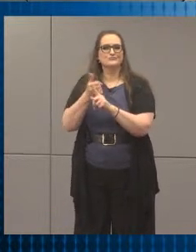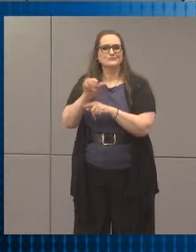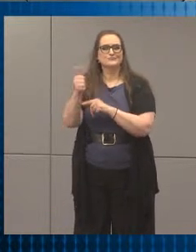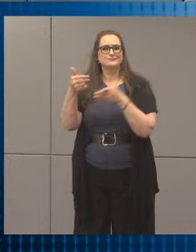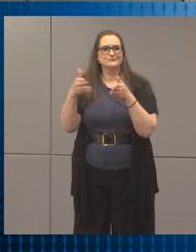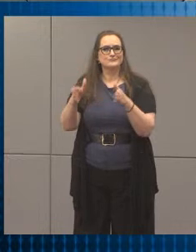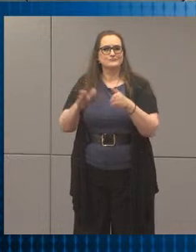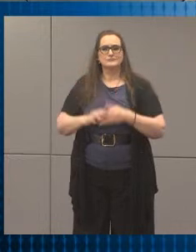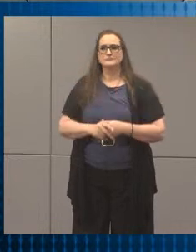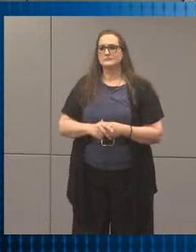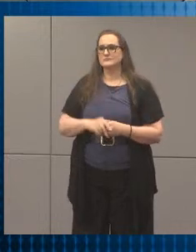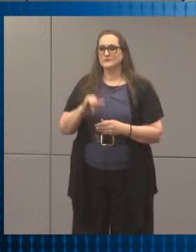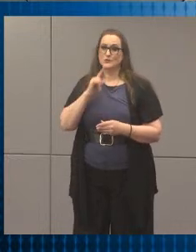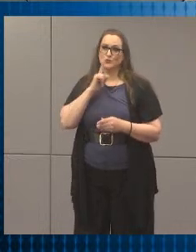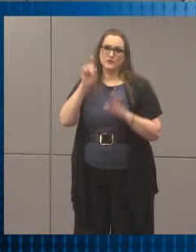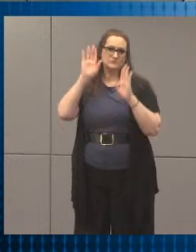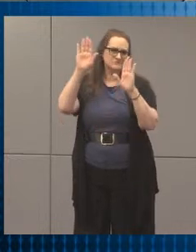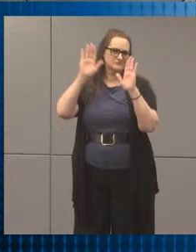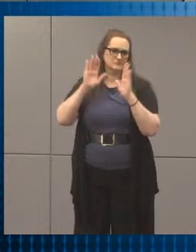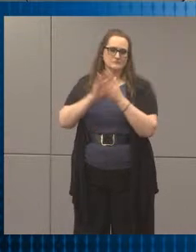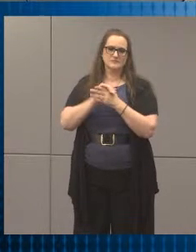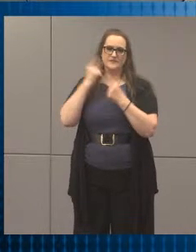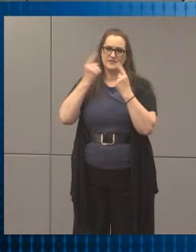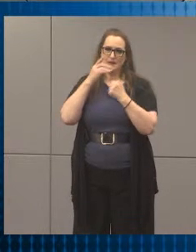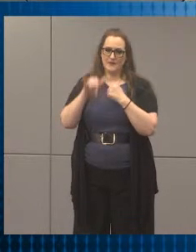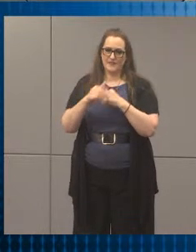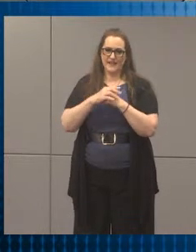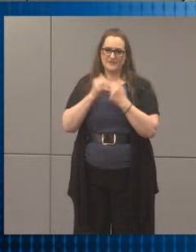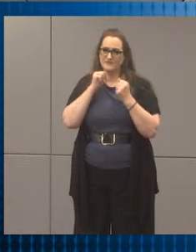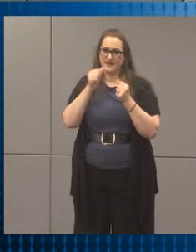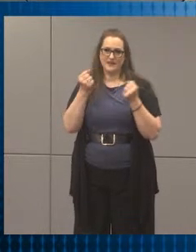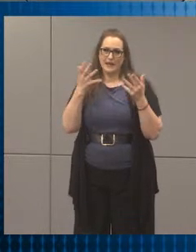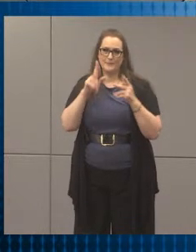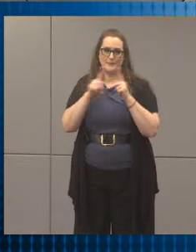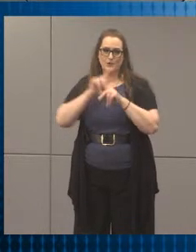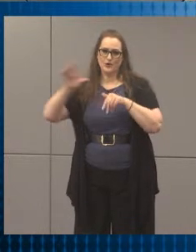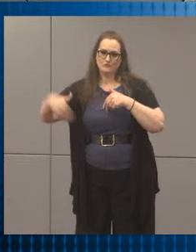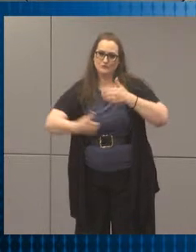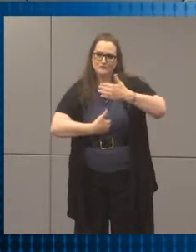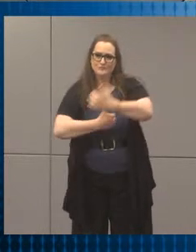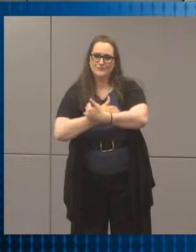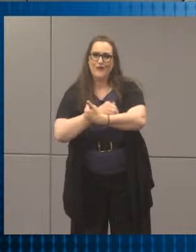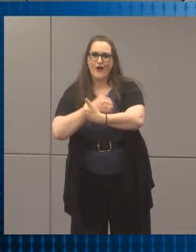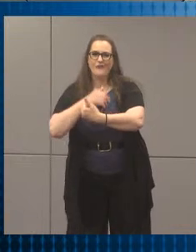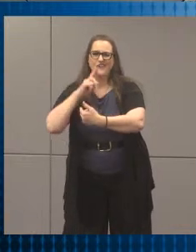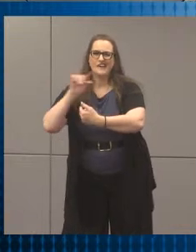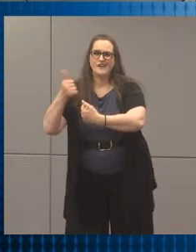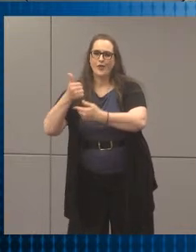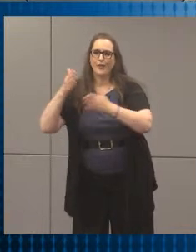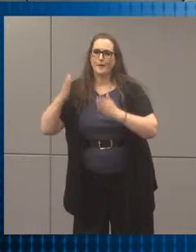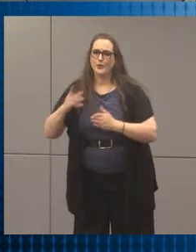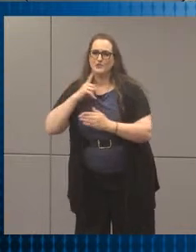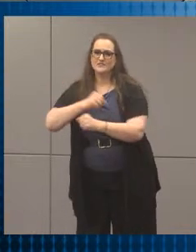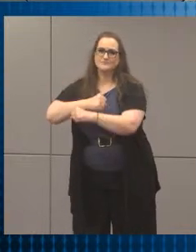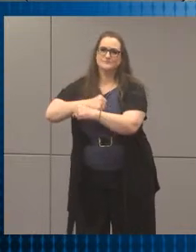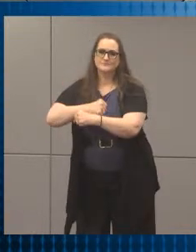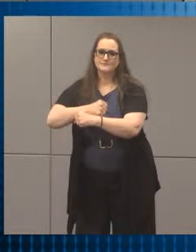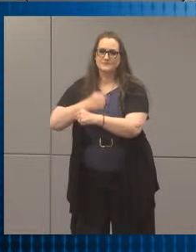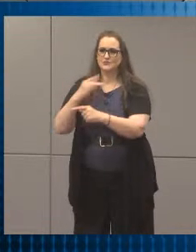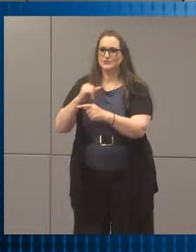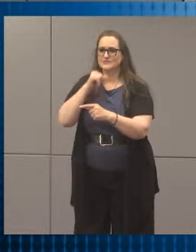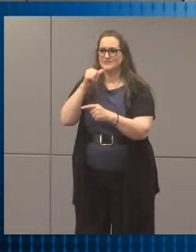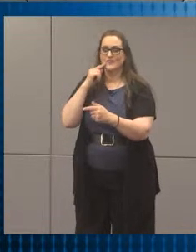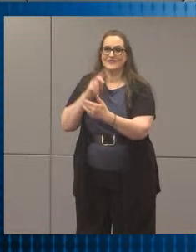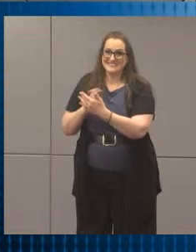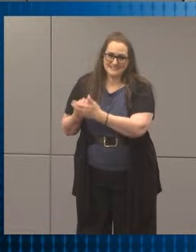way, which was really outstanding if you think about it. Not too many people are going to wrap themselves around another human being who's in a violent